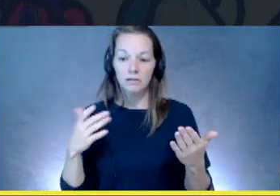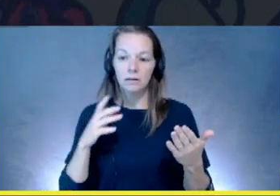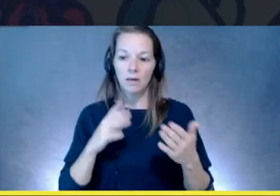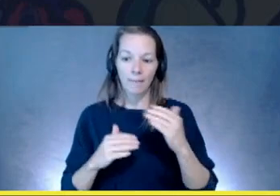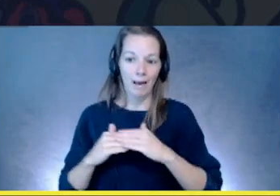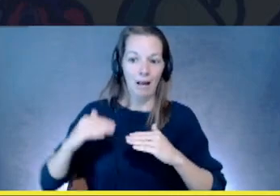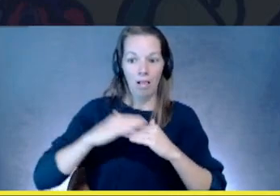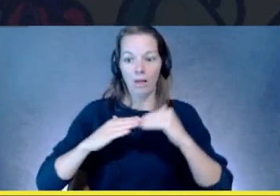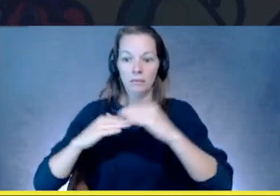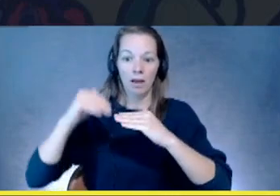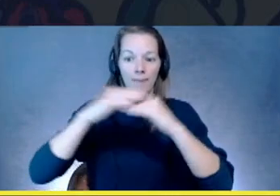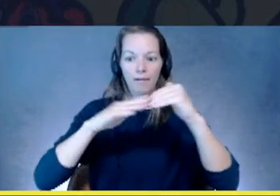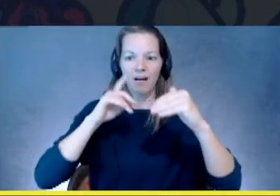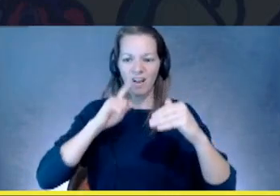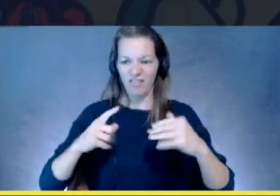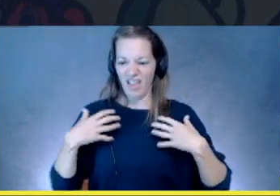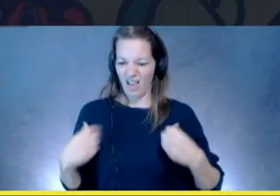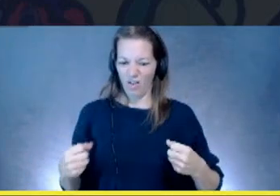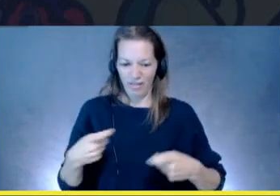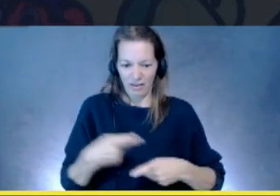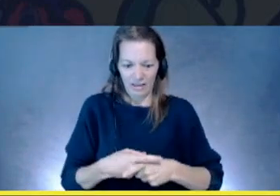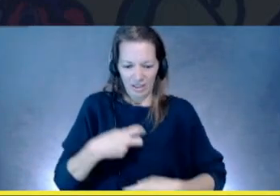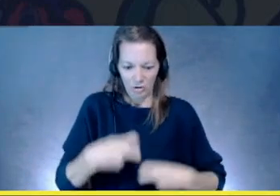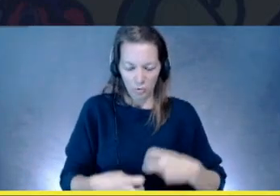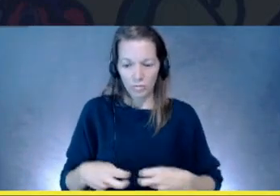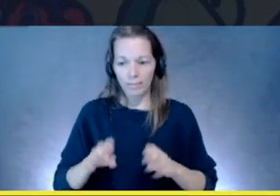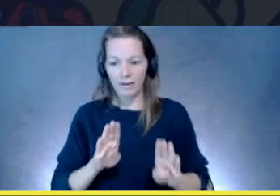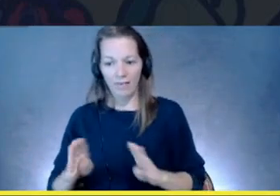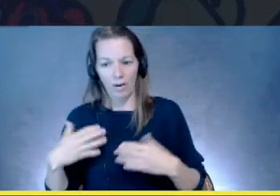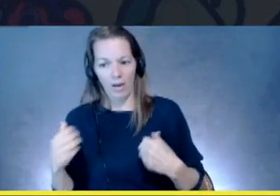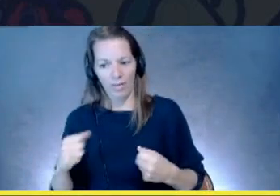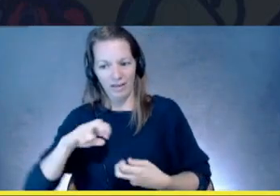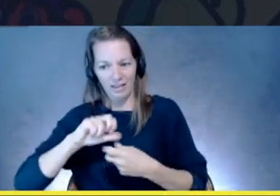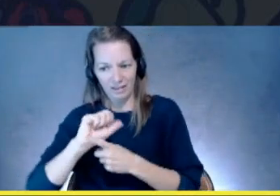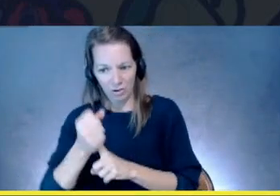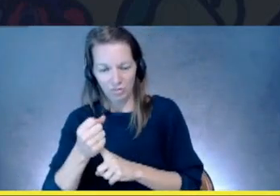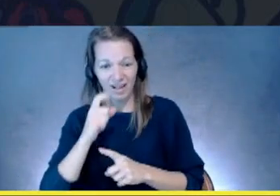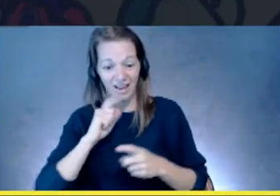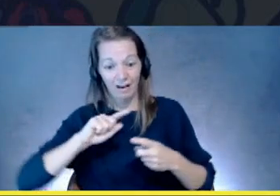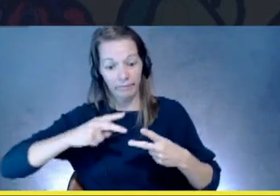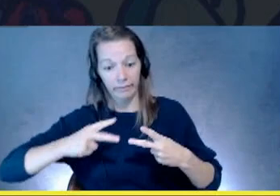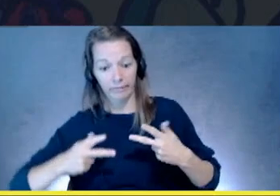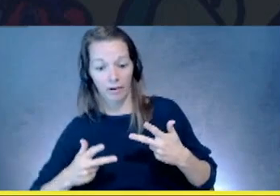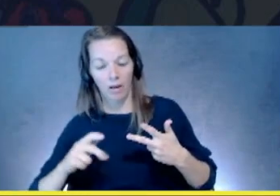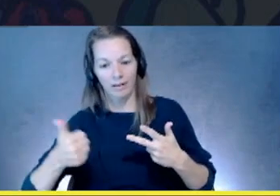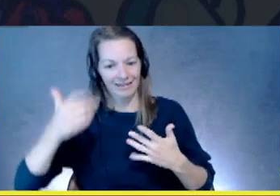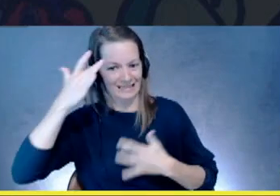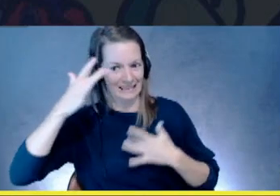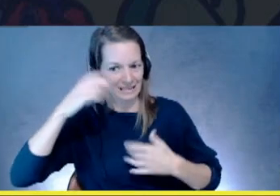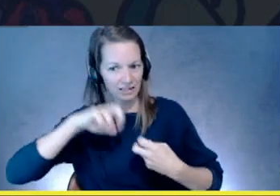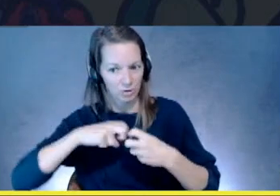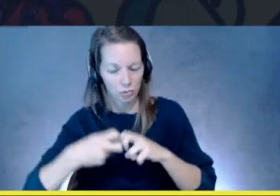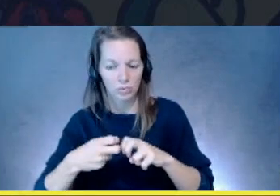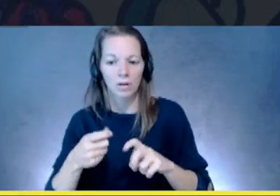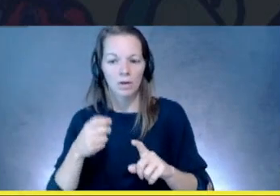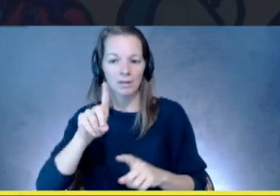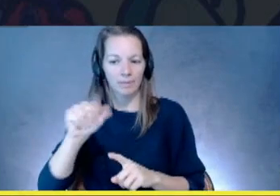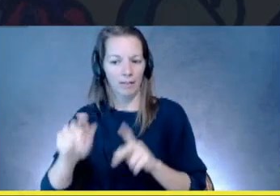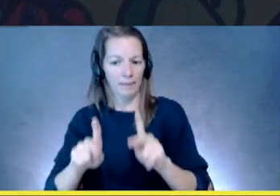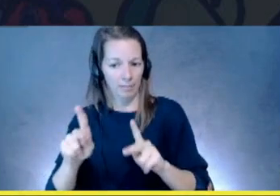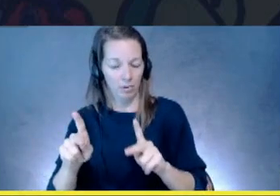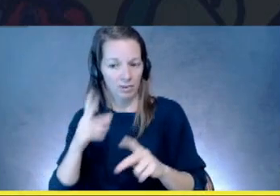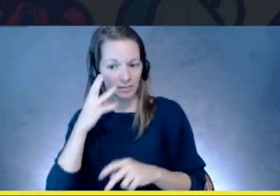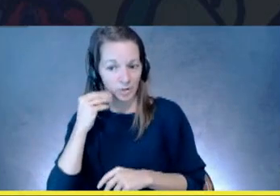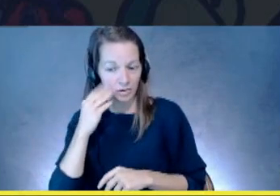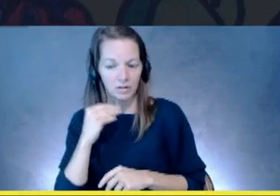the adverse health conditions and behavioral health conditions, including secondary conditions, that people with disabilities experience, to create enormous